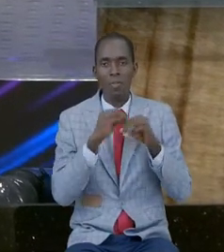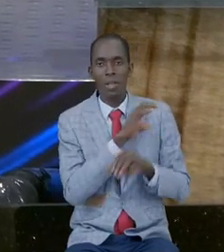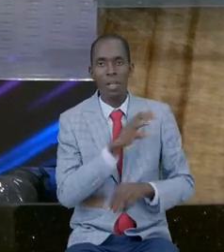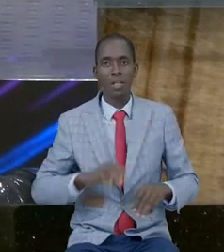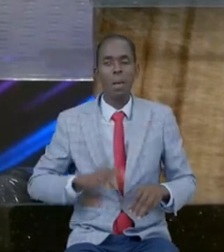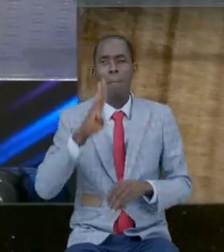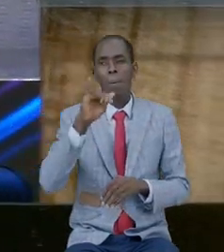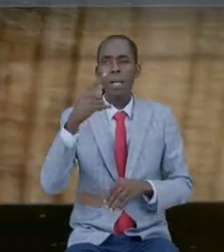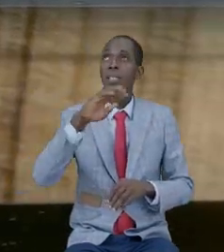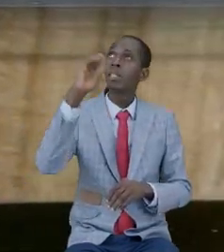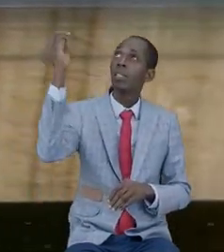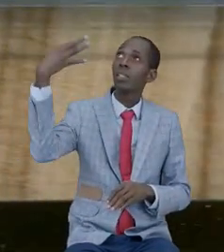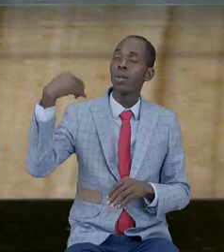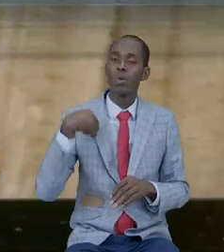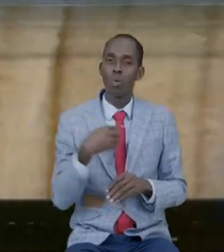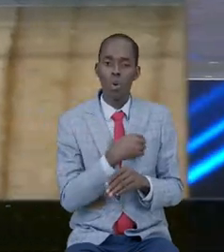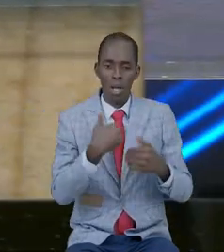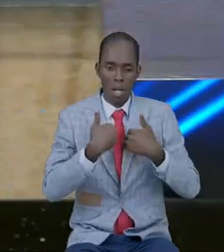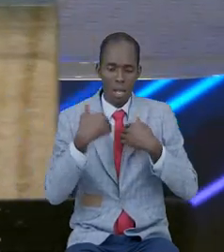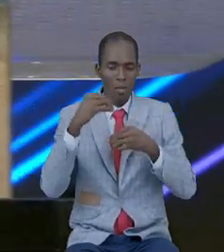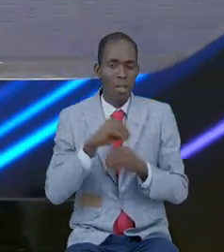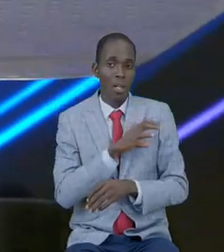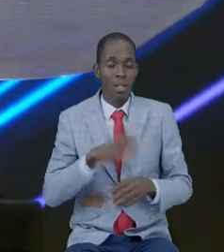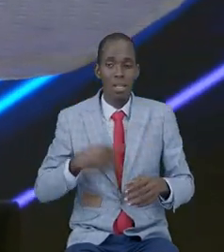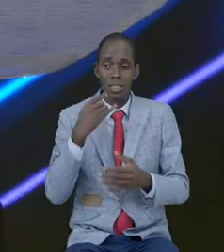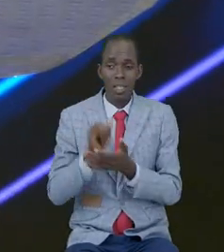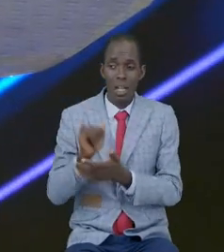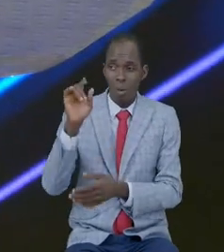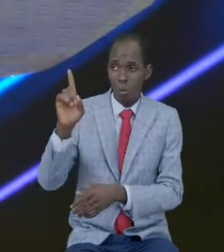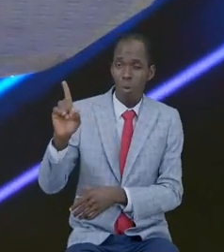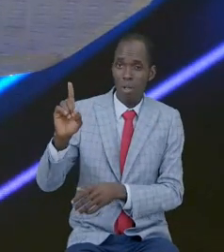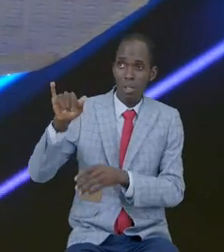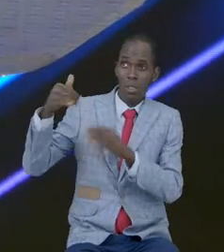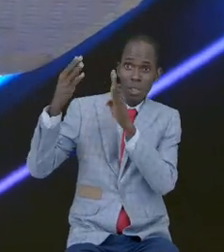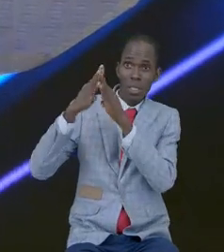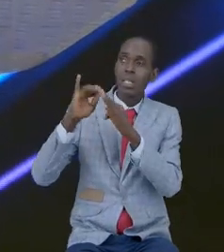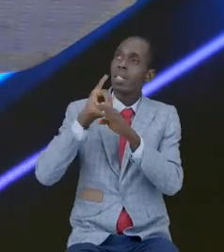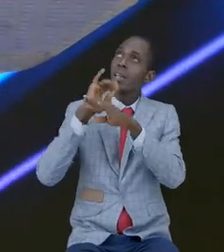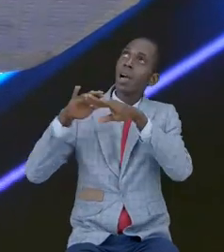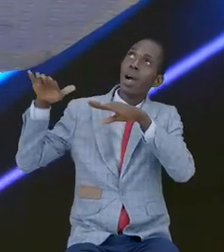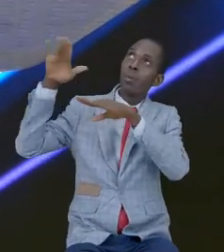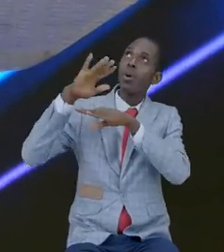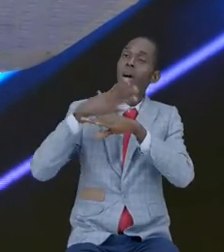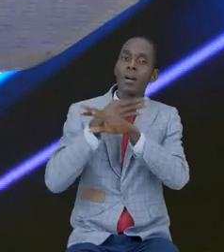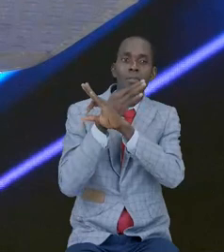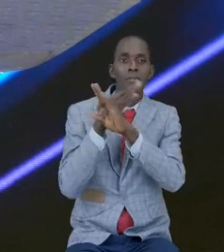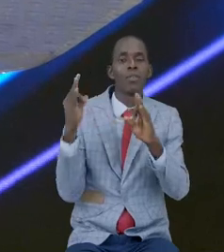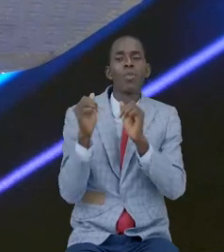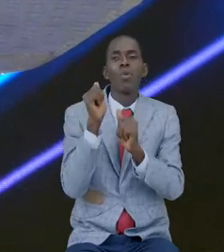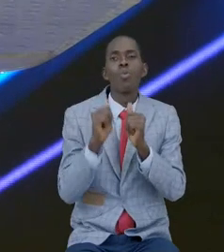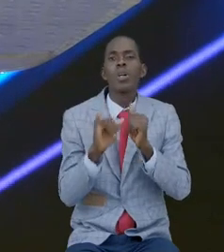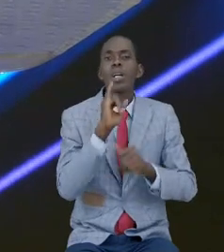have in christ and he said that he is above and it is free which is the